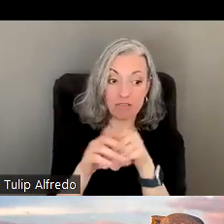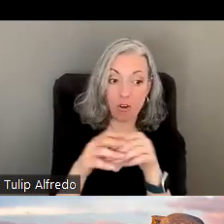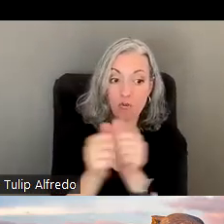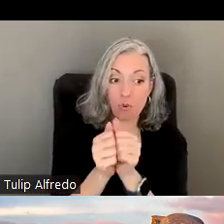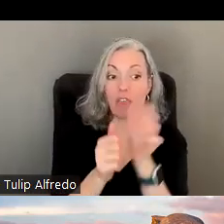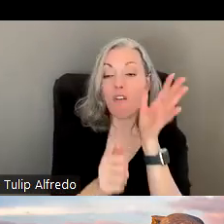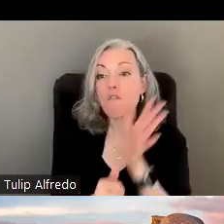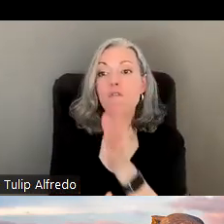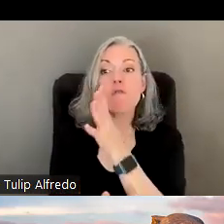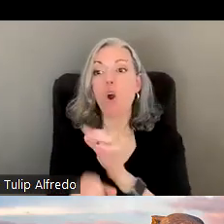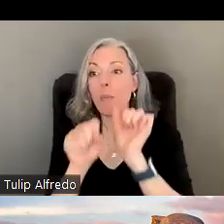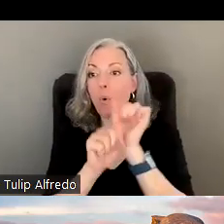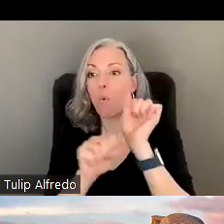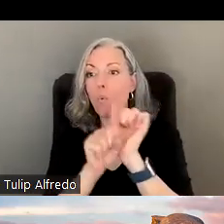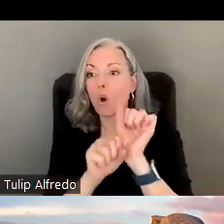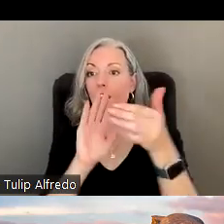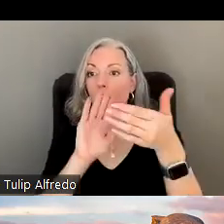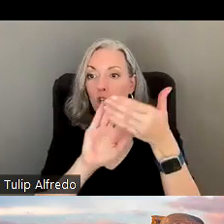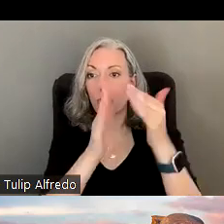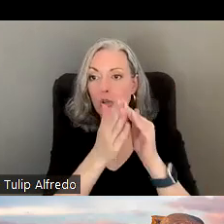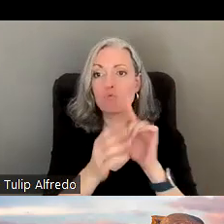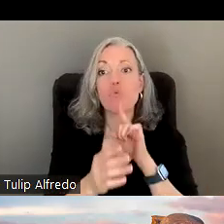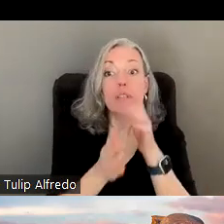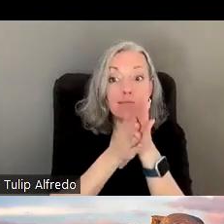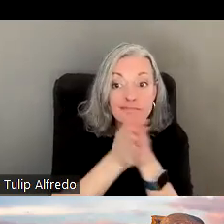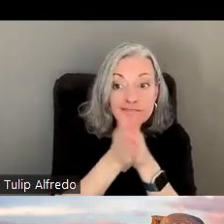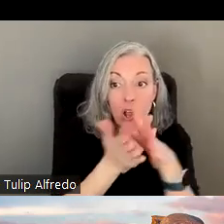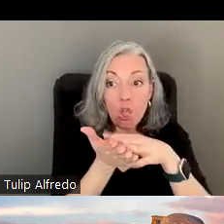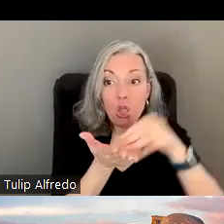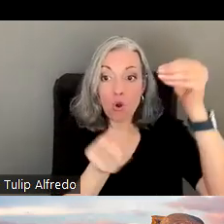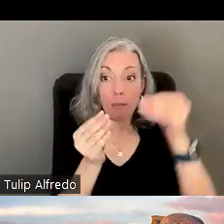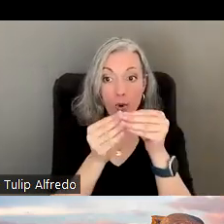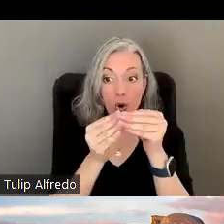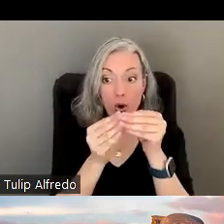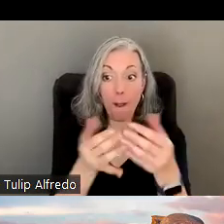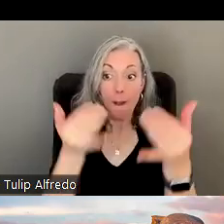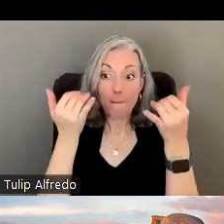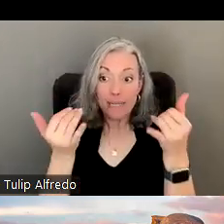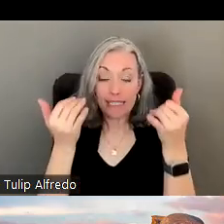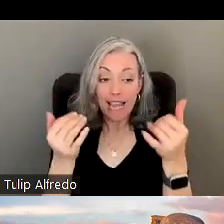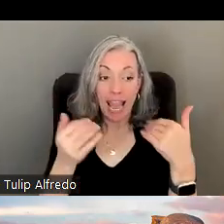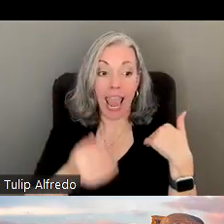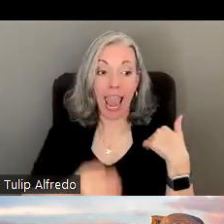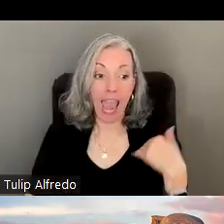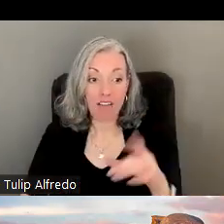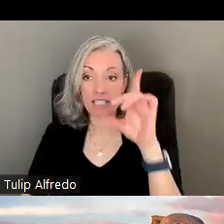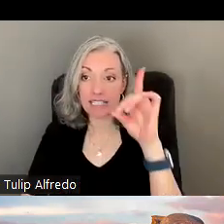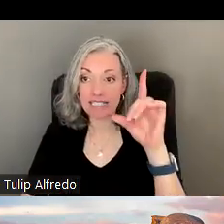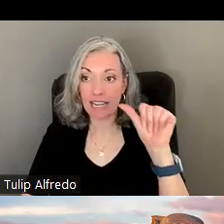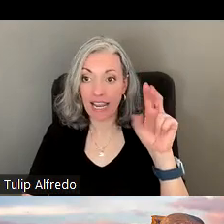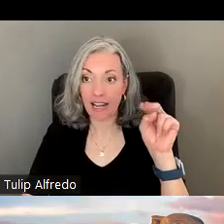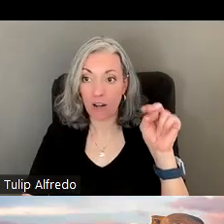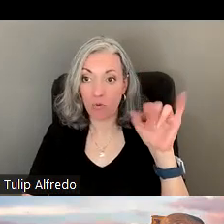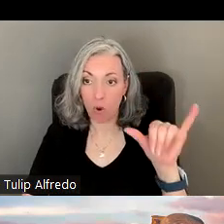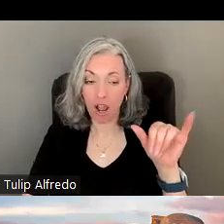working communities. And so really eager to learn more. But with us here today is Danny Soto from Open House. So I'd